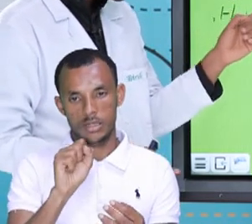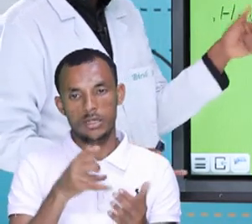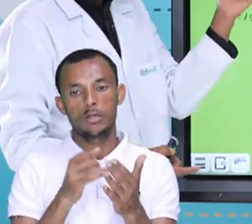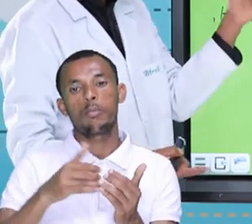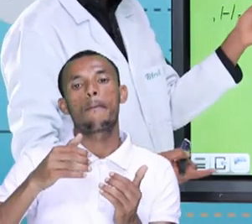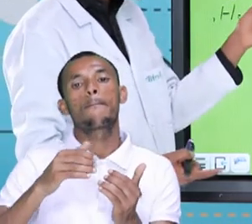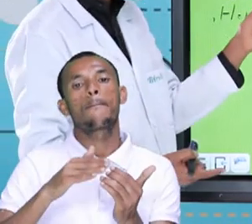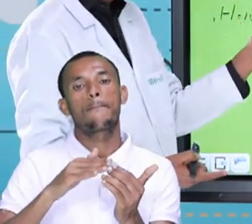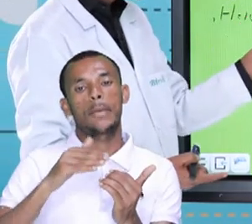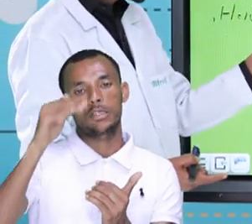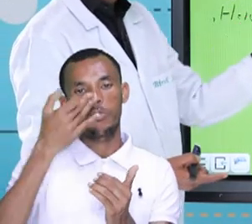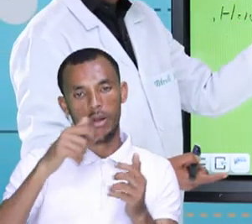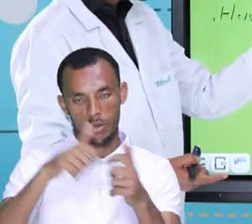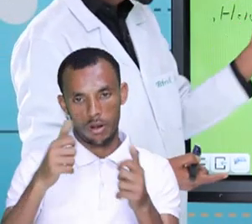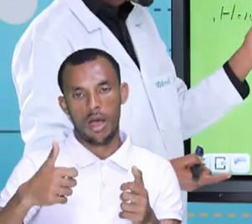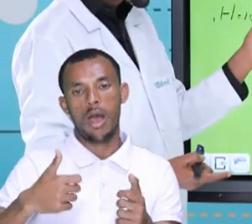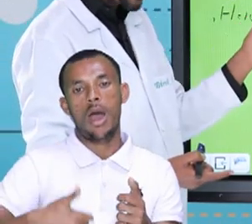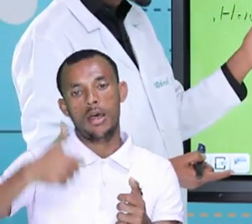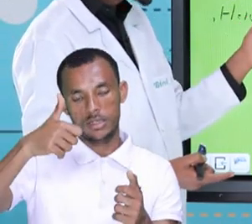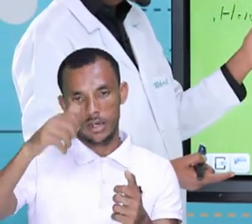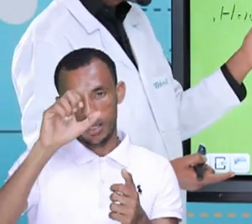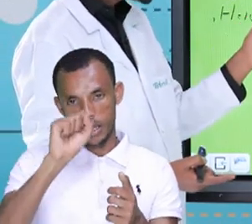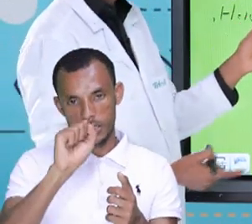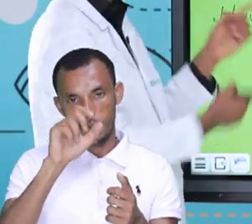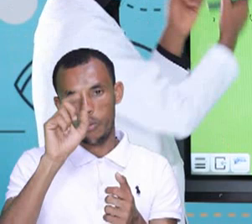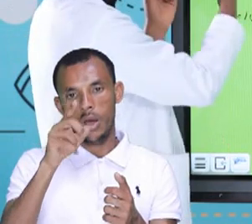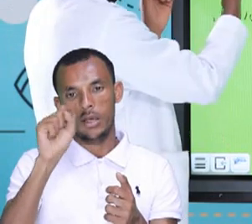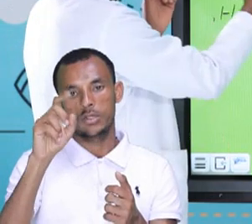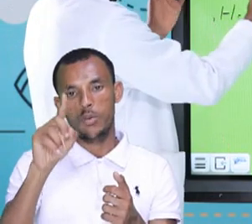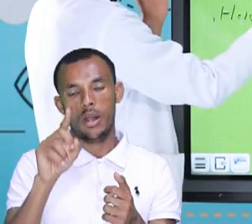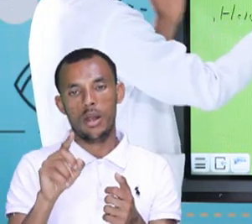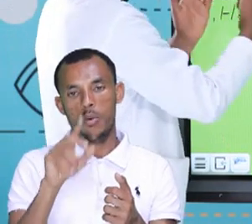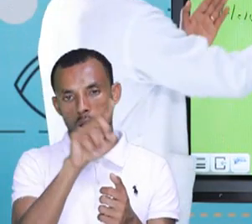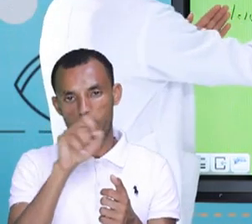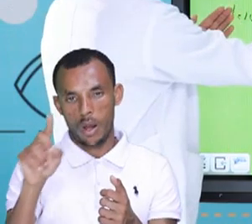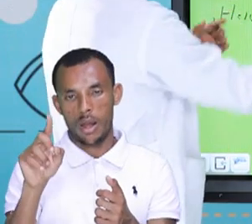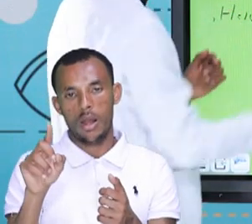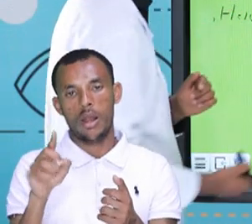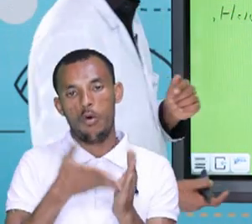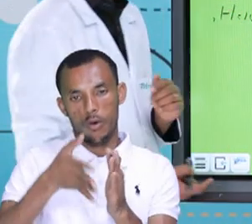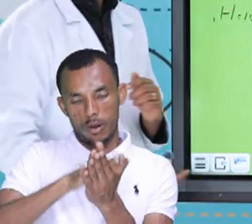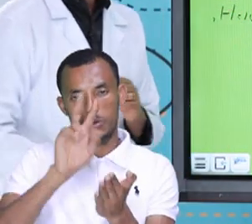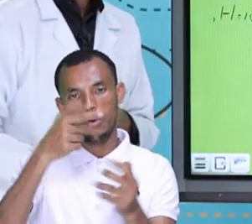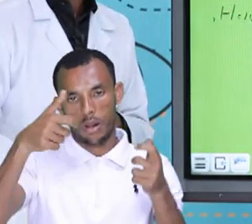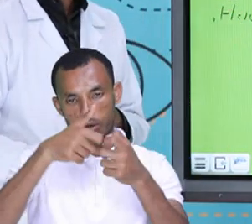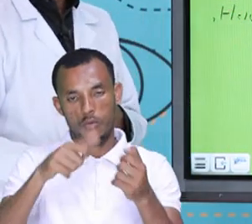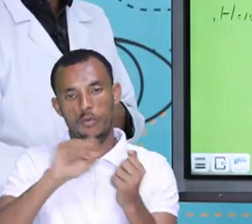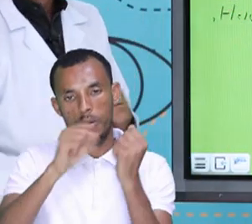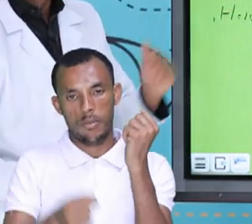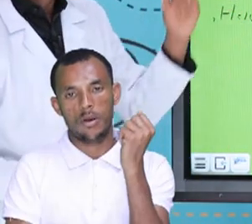1. Another S, 1s1 for hydrogen atom. 1, 1, overlap 2 electrons can be